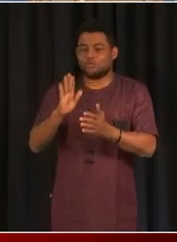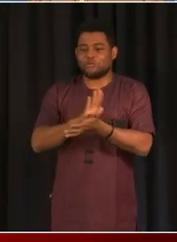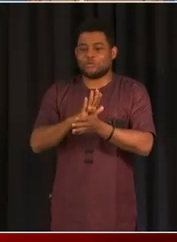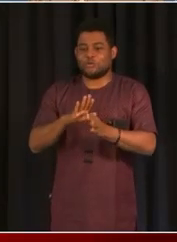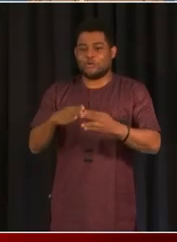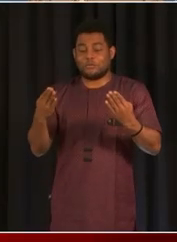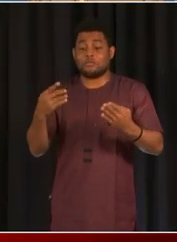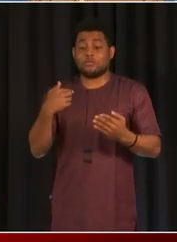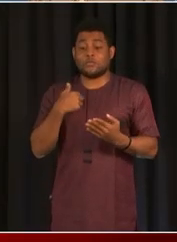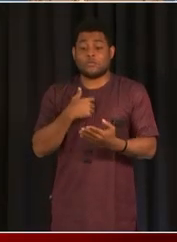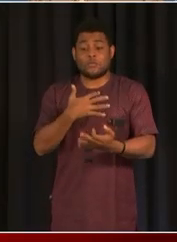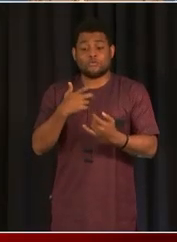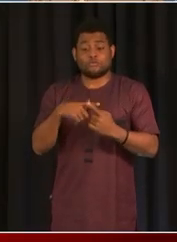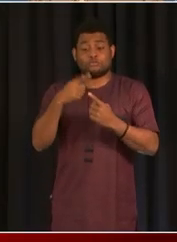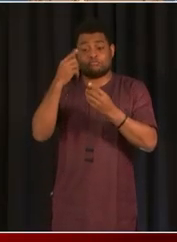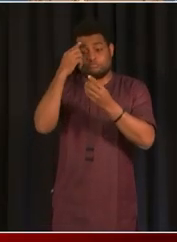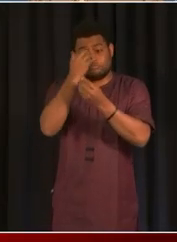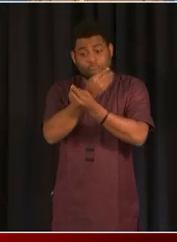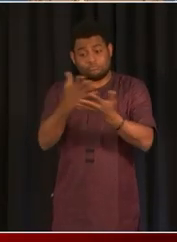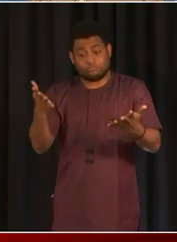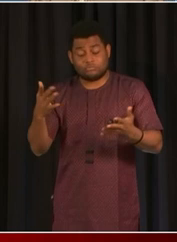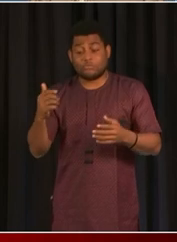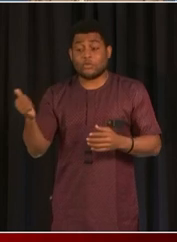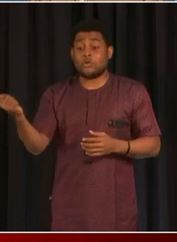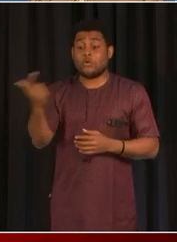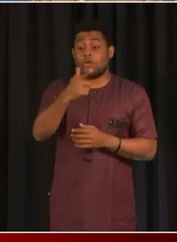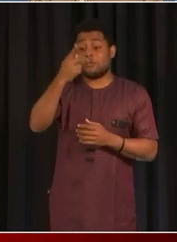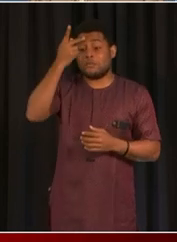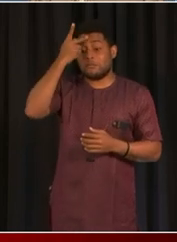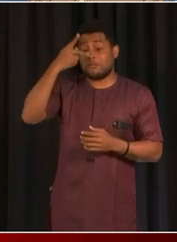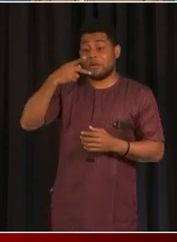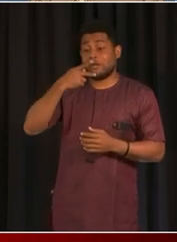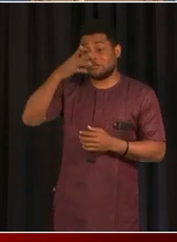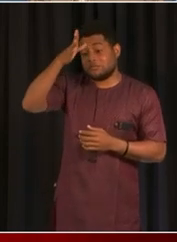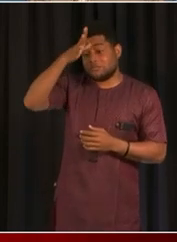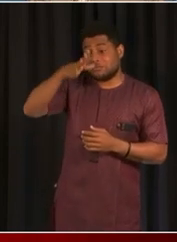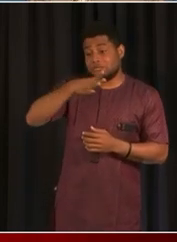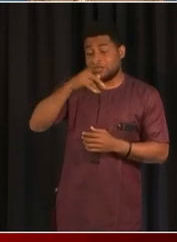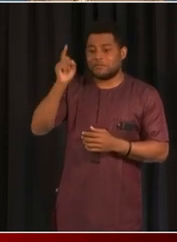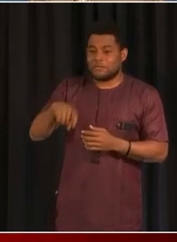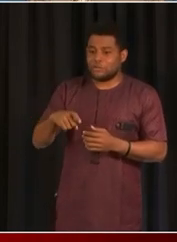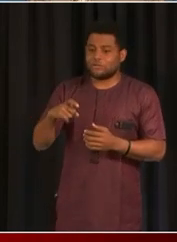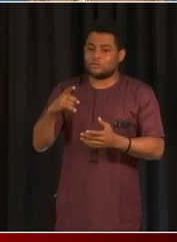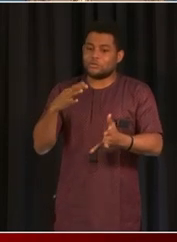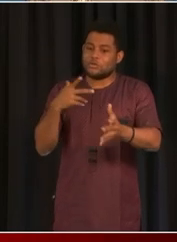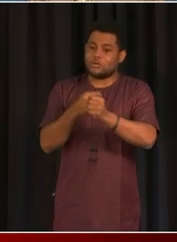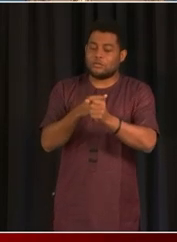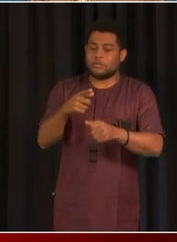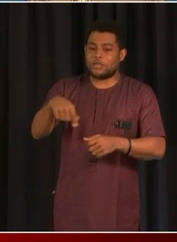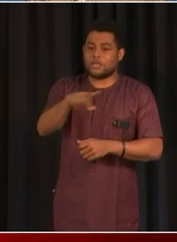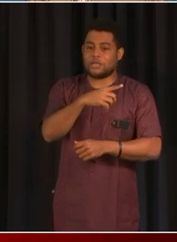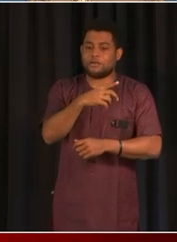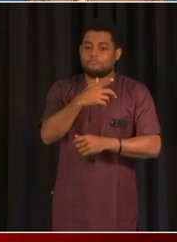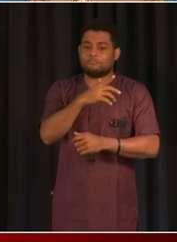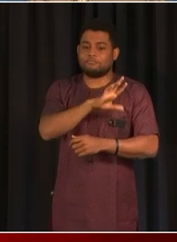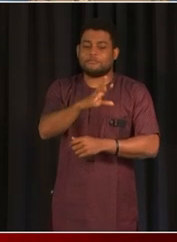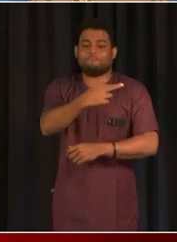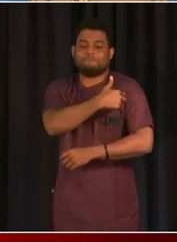and parents to have their immunizations up to date before the first day of